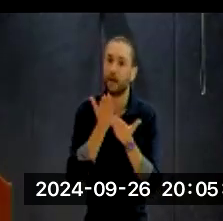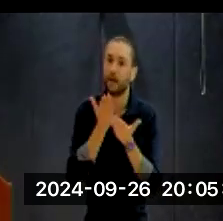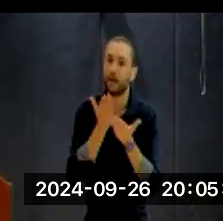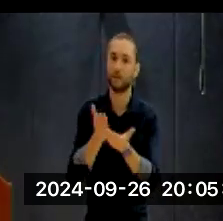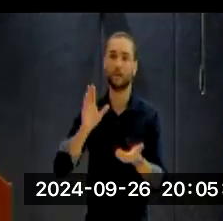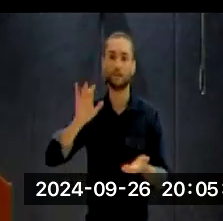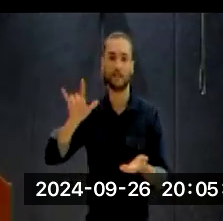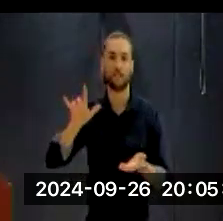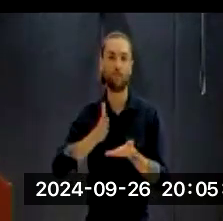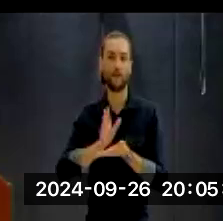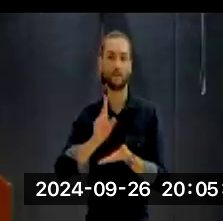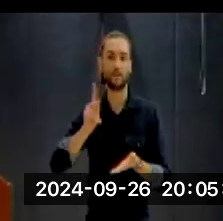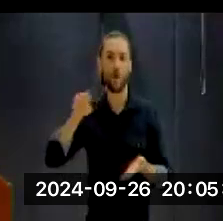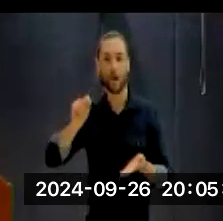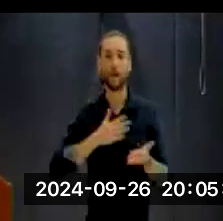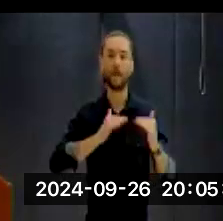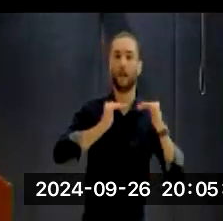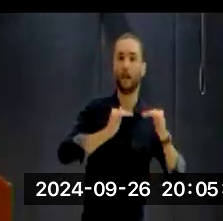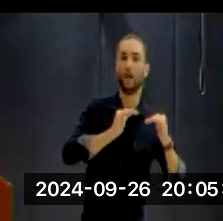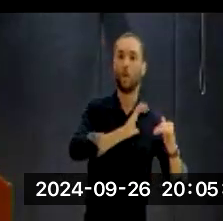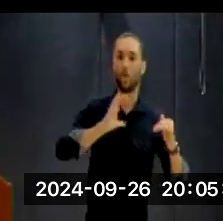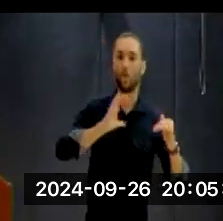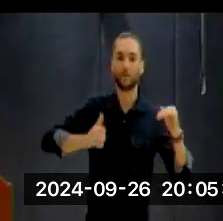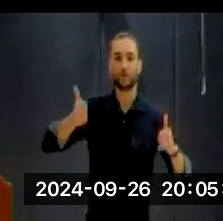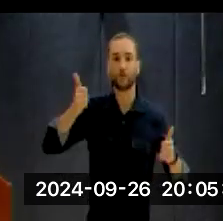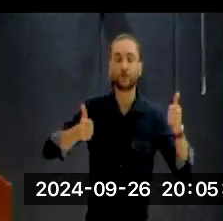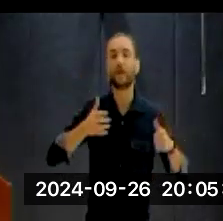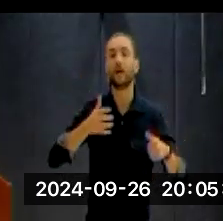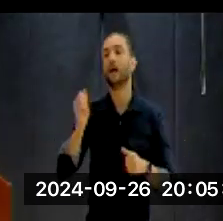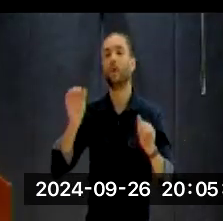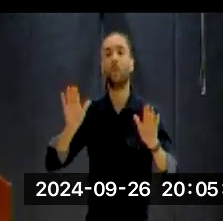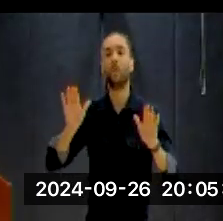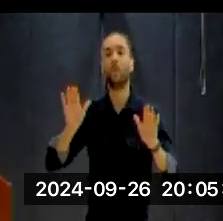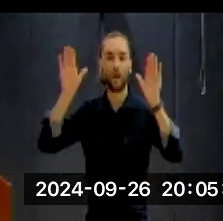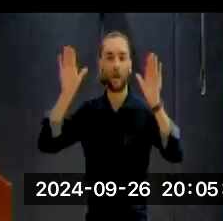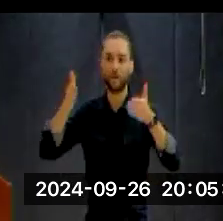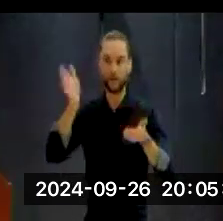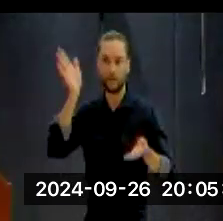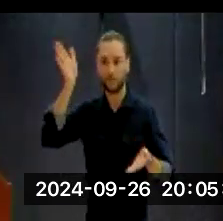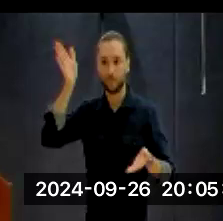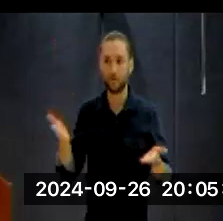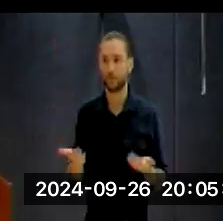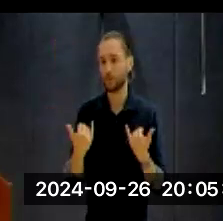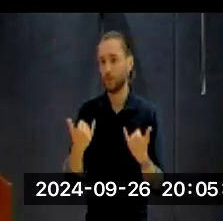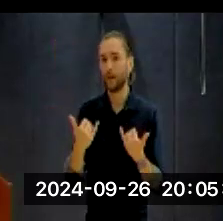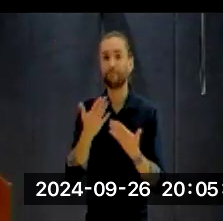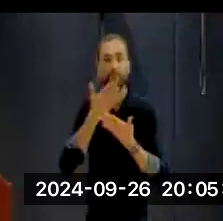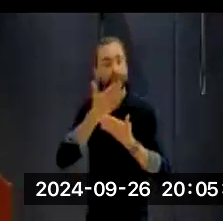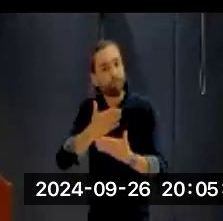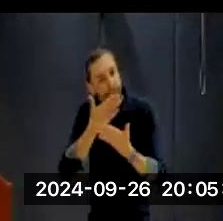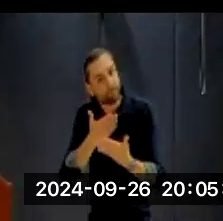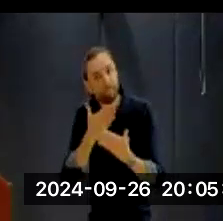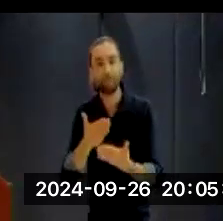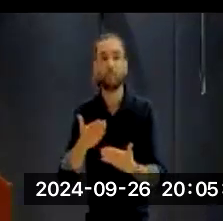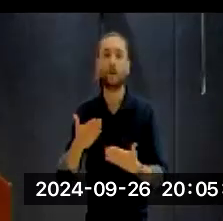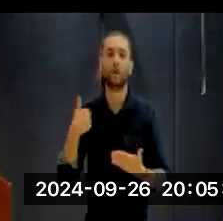Civil Rights Department, to my fellow commissioners, and to our wonderful set of speakers tonight. Thank you. We will roll